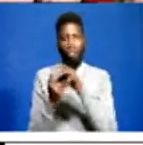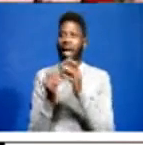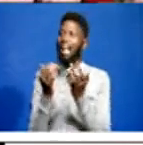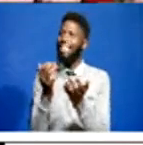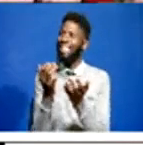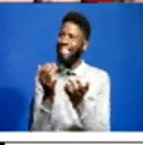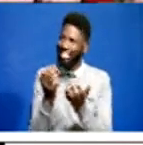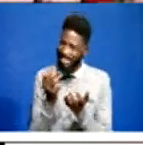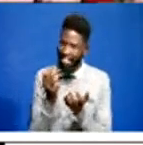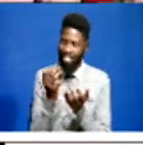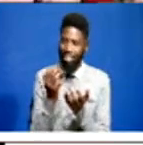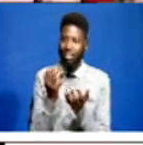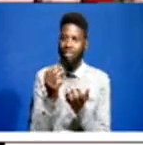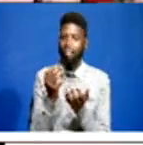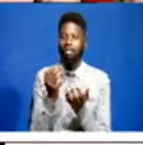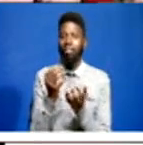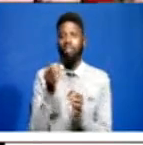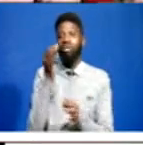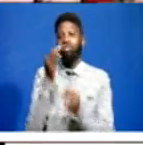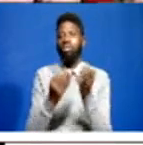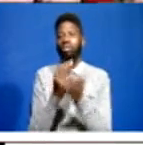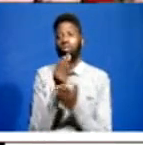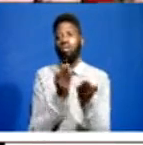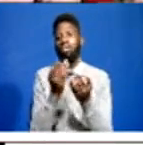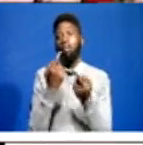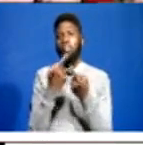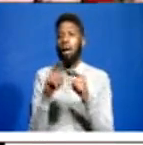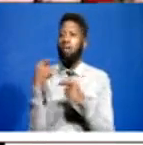but have historically been excluded from accessing justice.